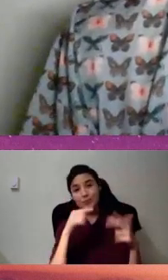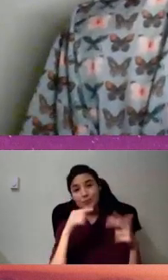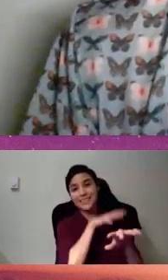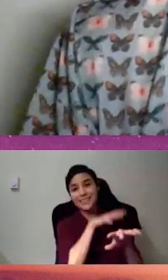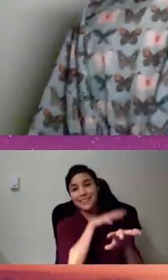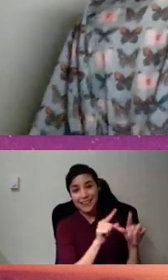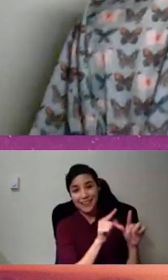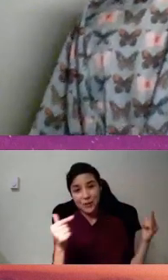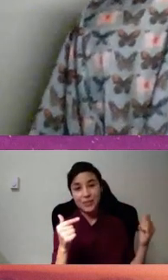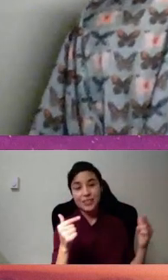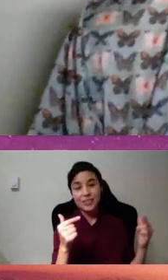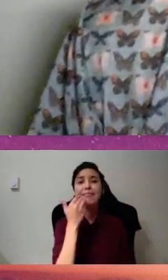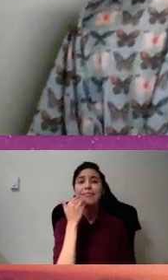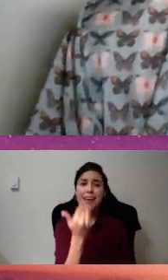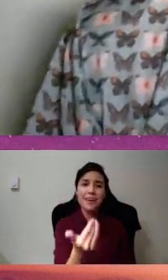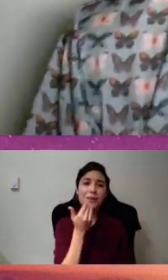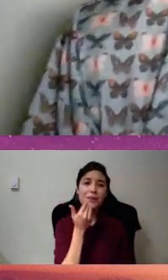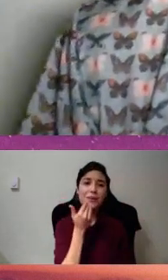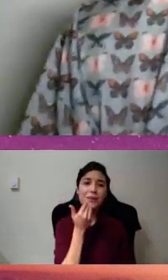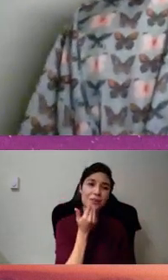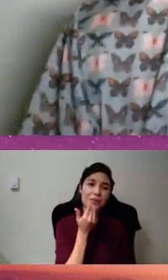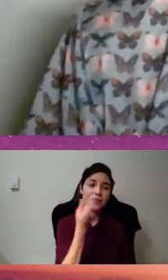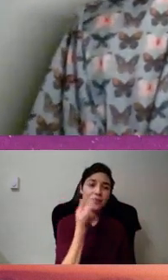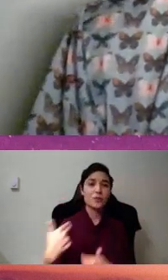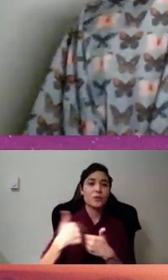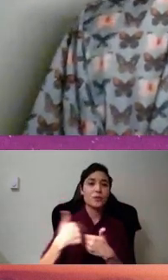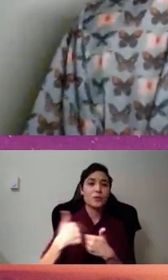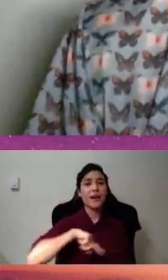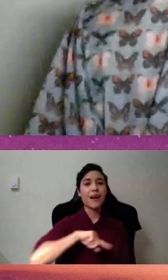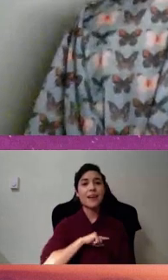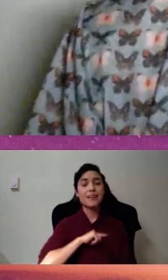you so much for joining us. Enjoy the rest of your